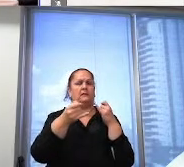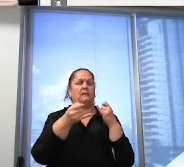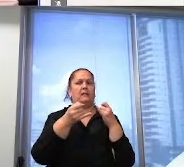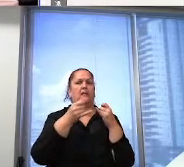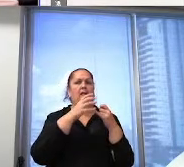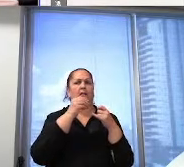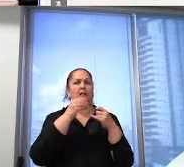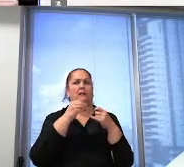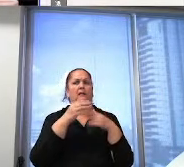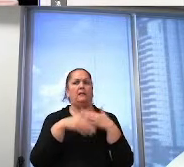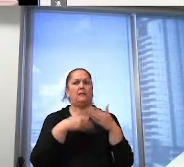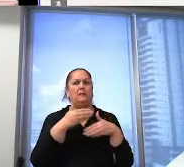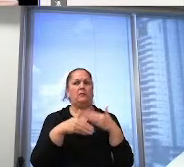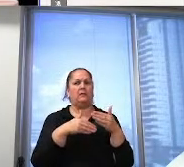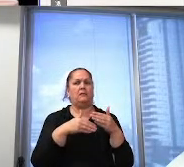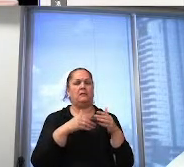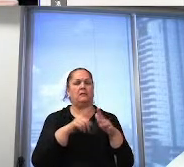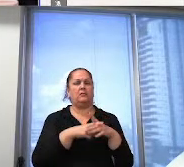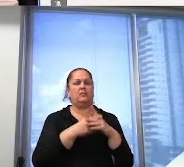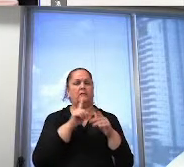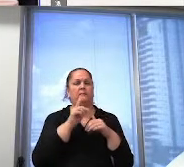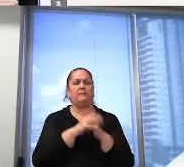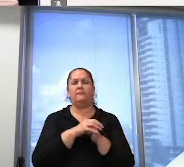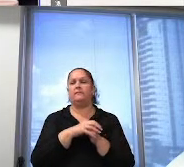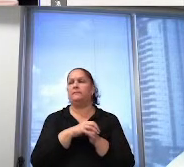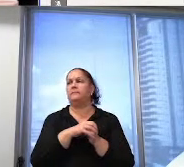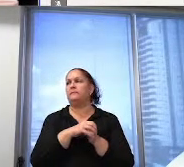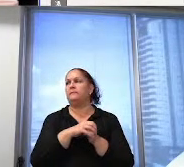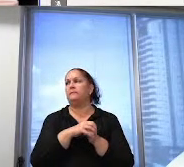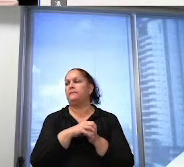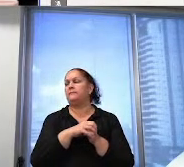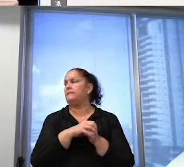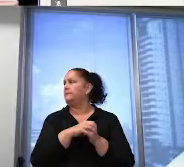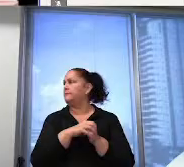and LUMA's process for identifying those initially?